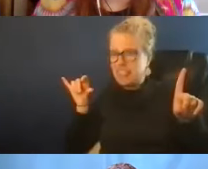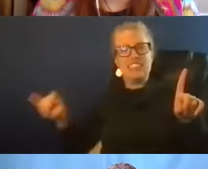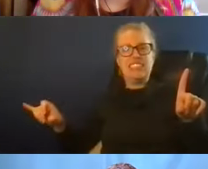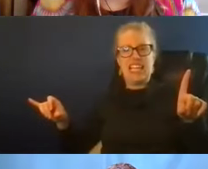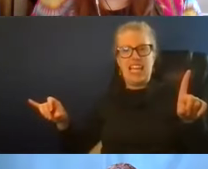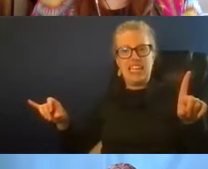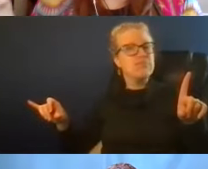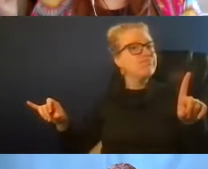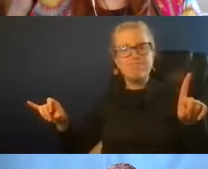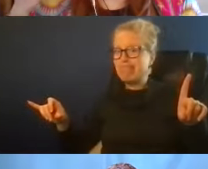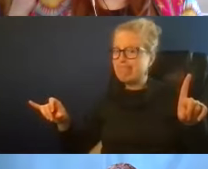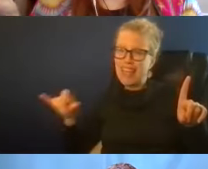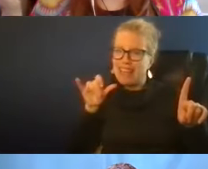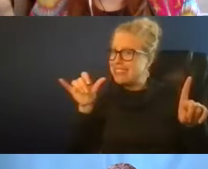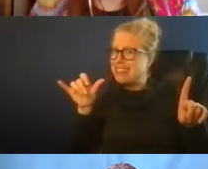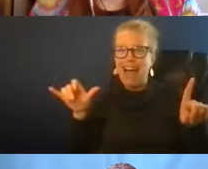is